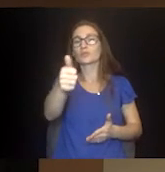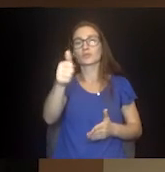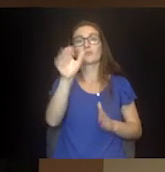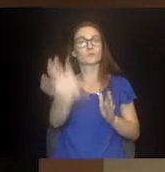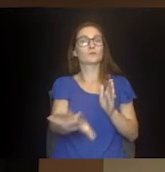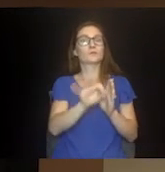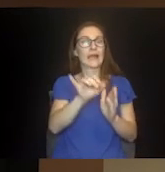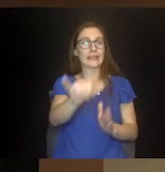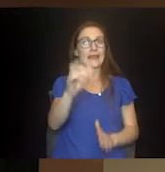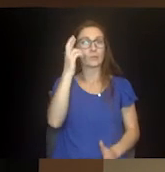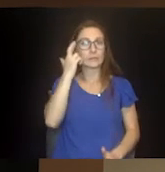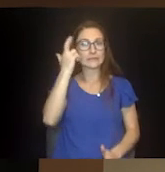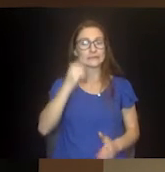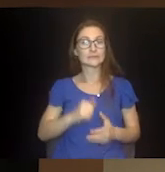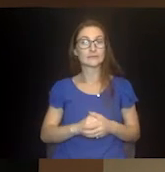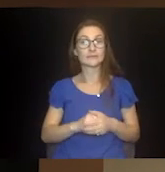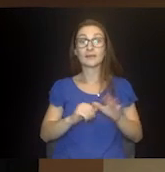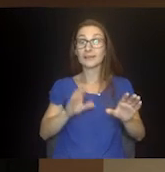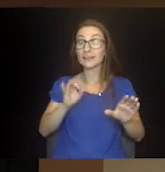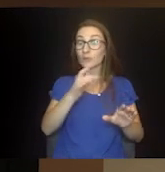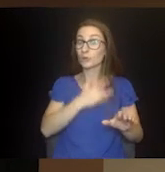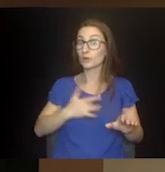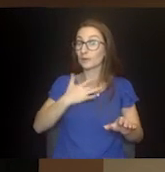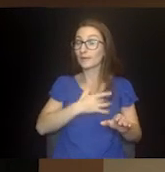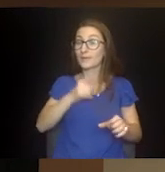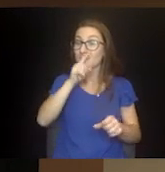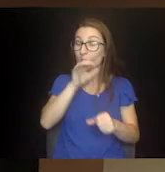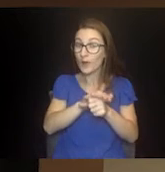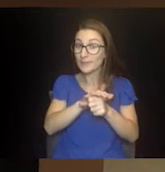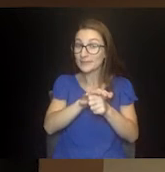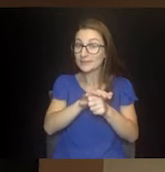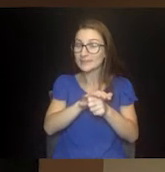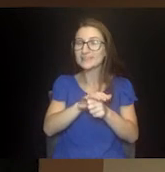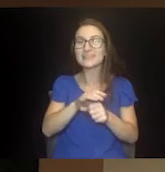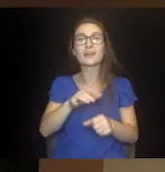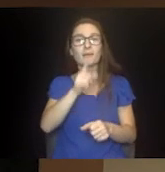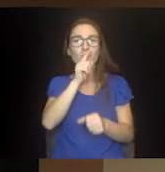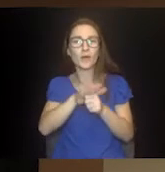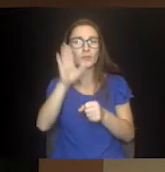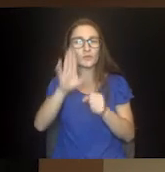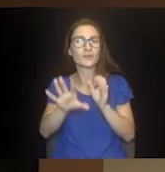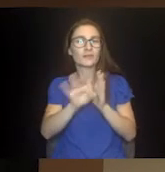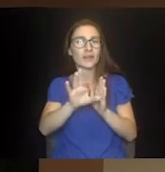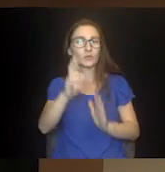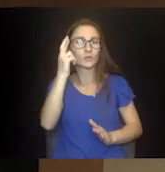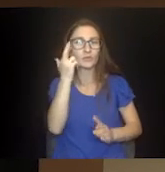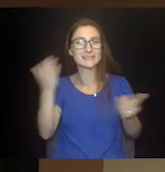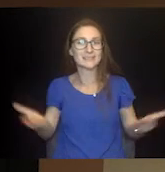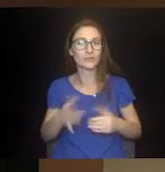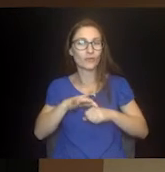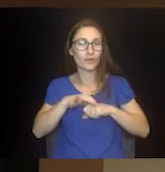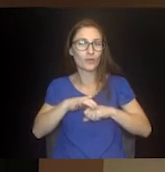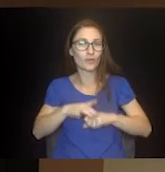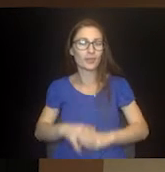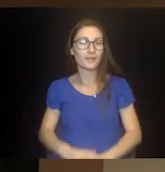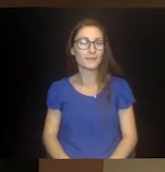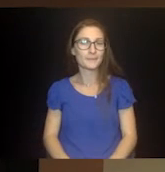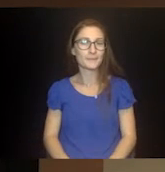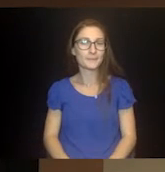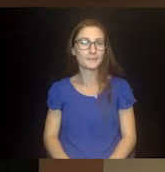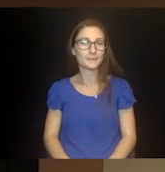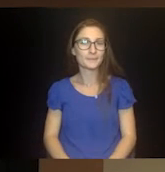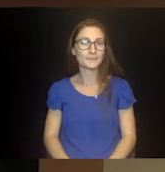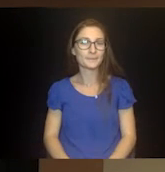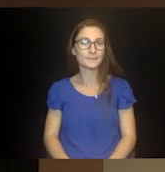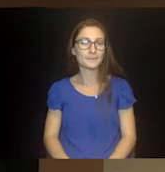owe it to yourself to find out what that reason is. So if you make me a promise, promise me that you will find out what that reason